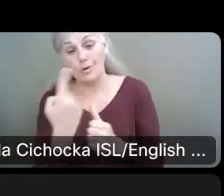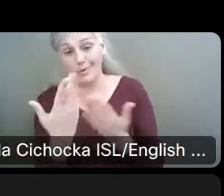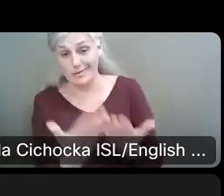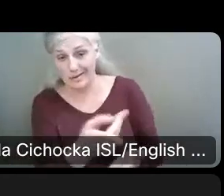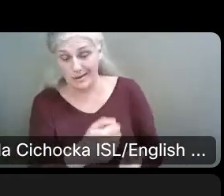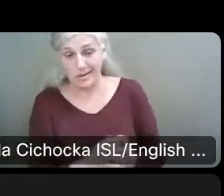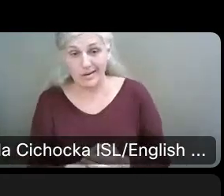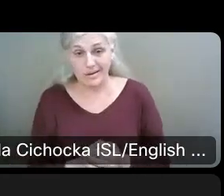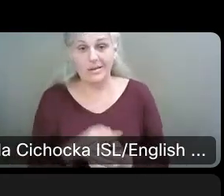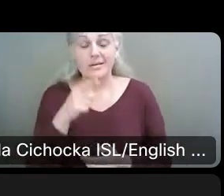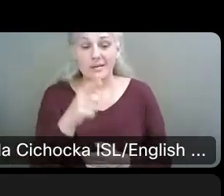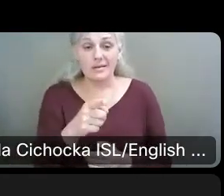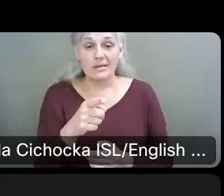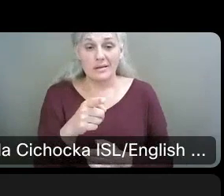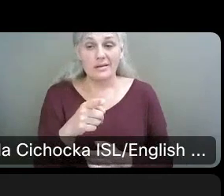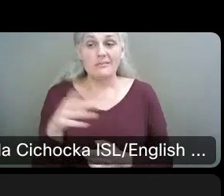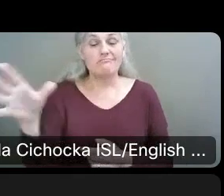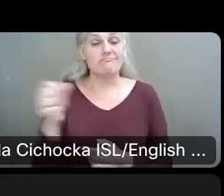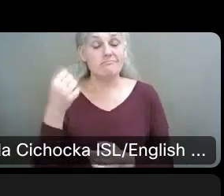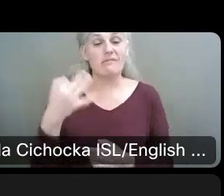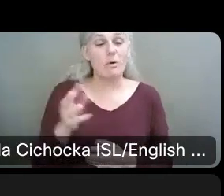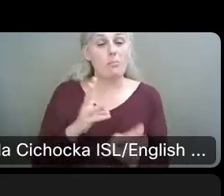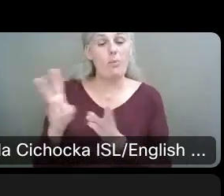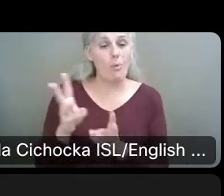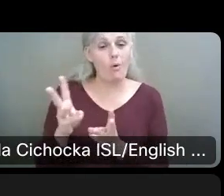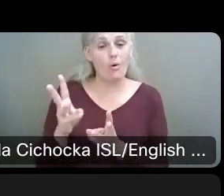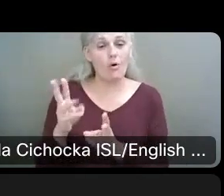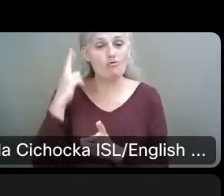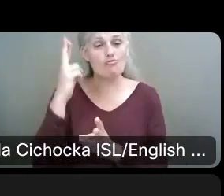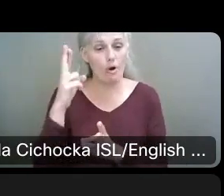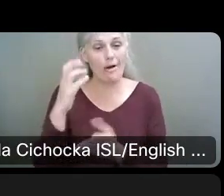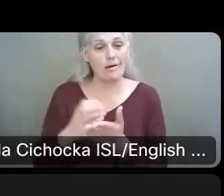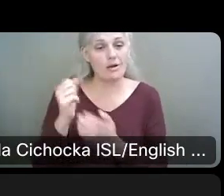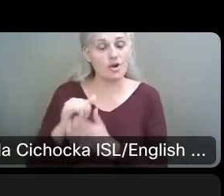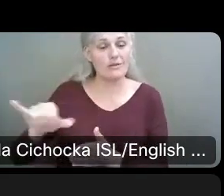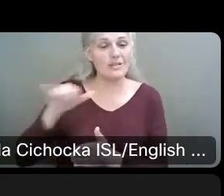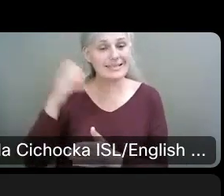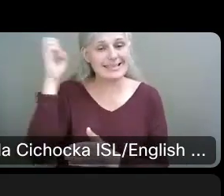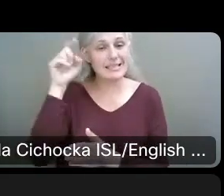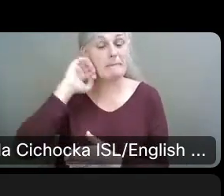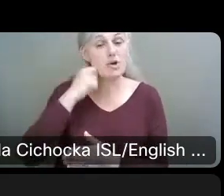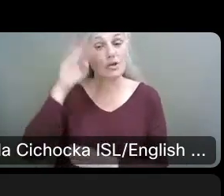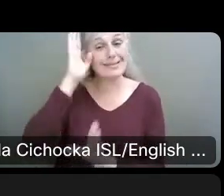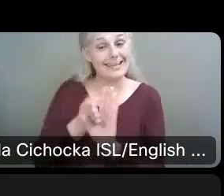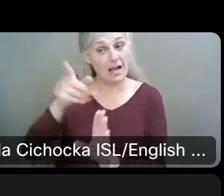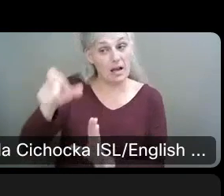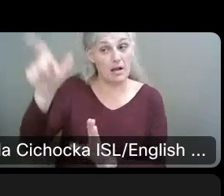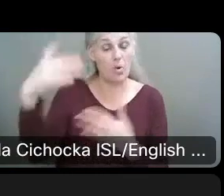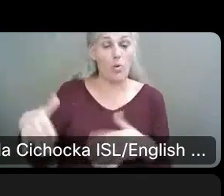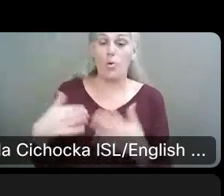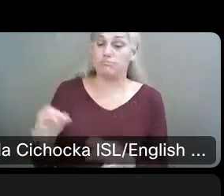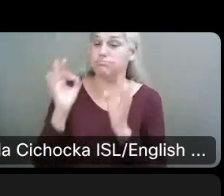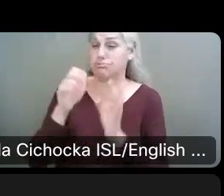are shamelessly taken from the work from the Royal College of Surgeons in England, because the psychologists there are absolutely